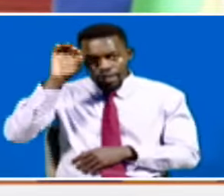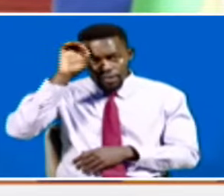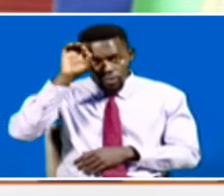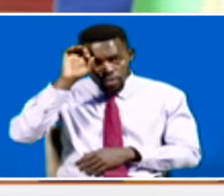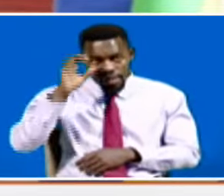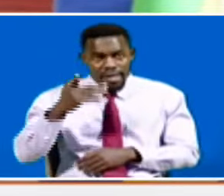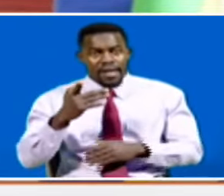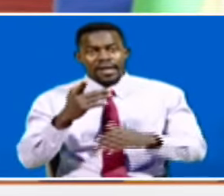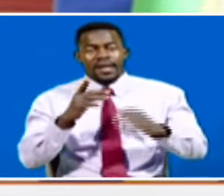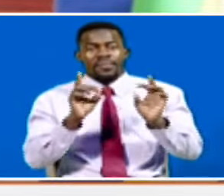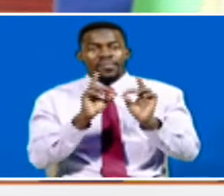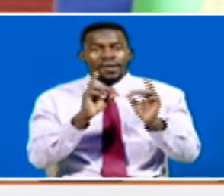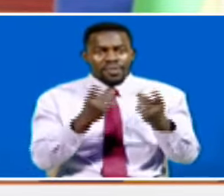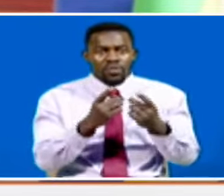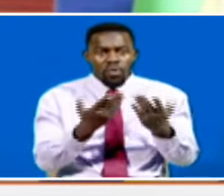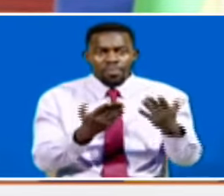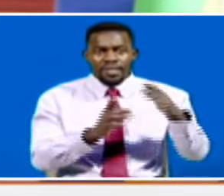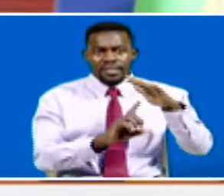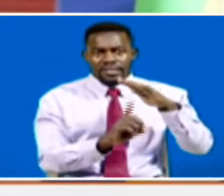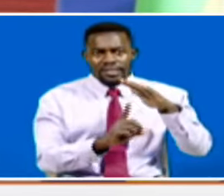if information is hidden from you,